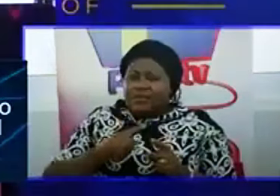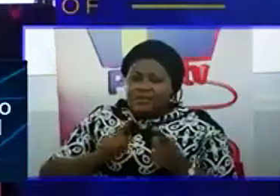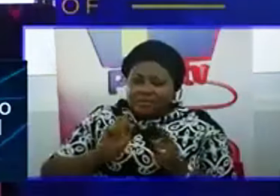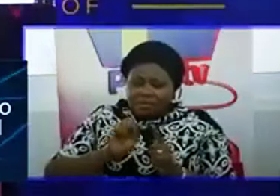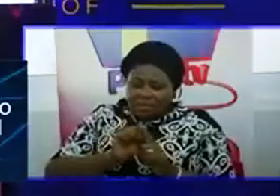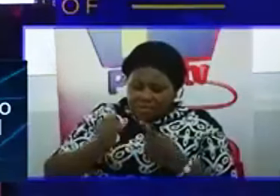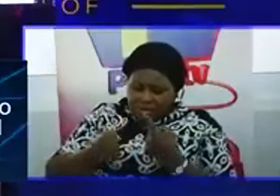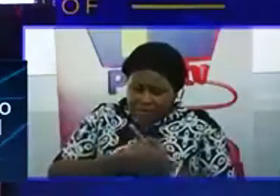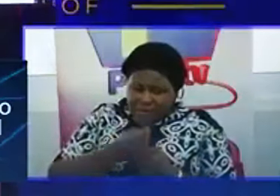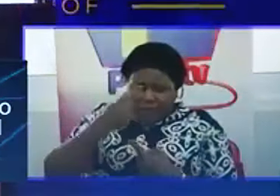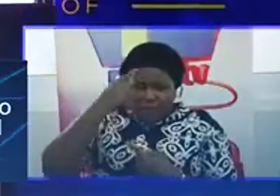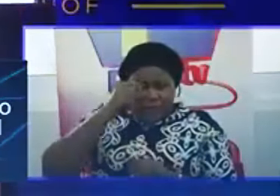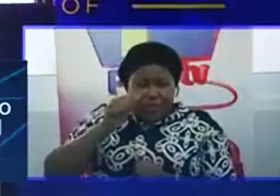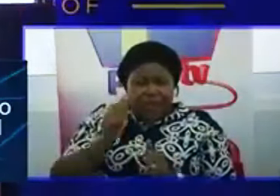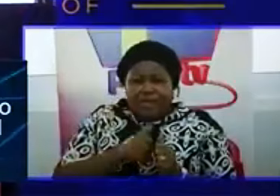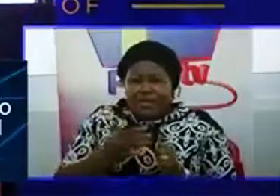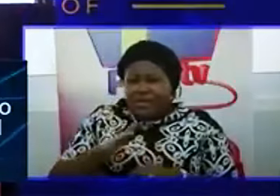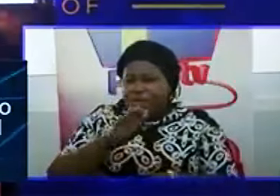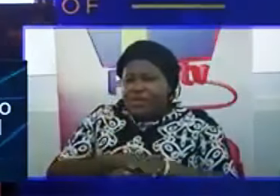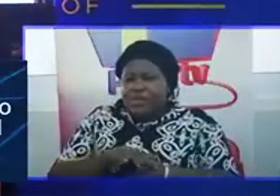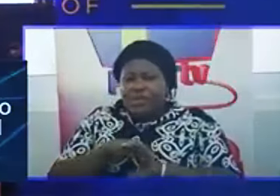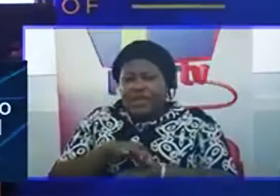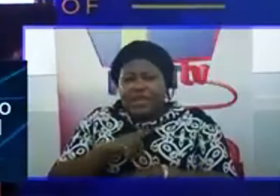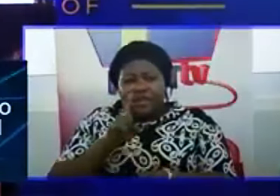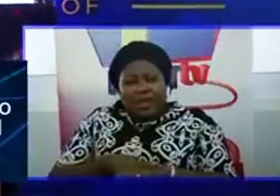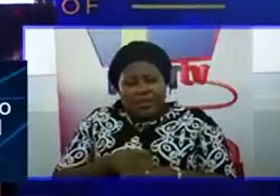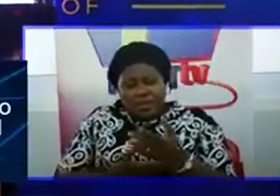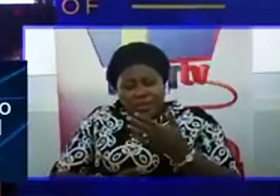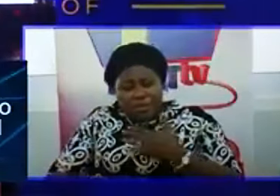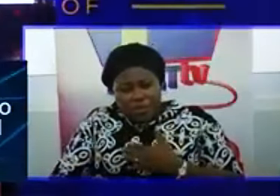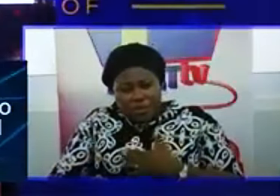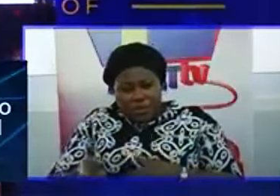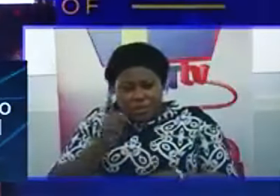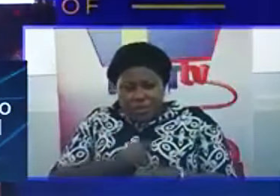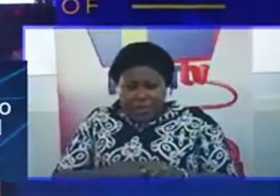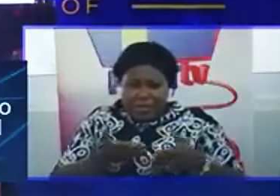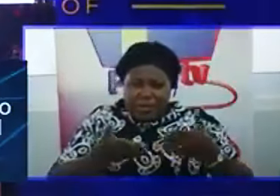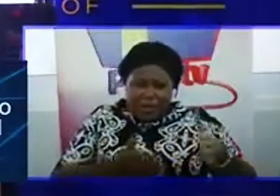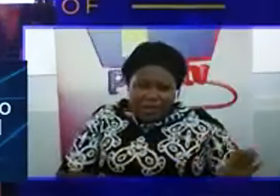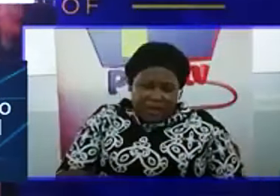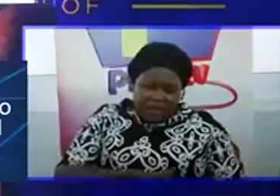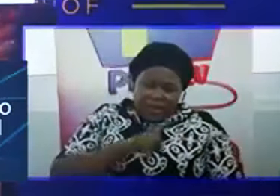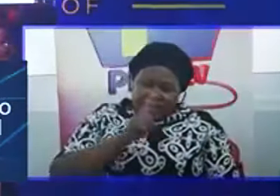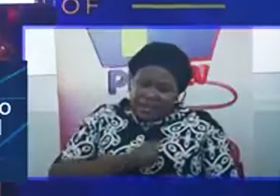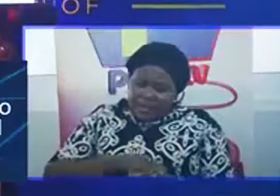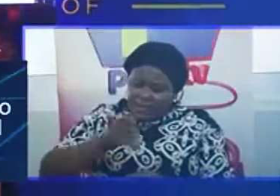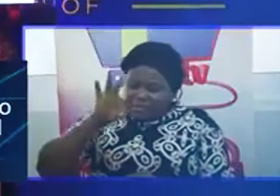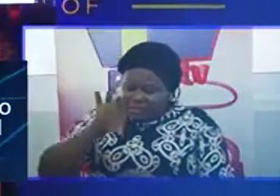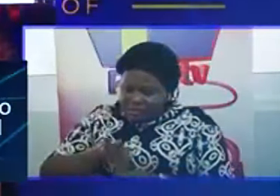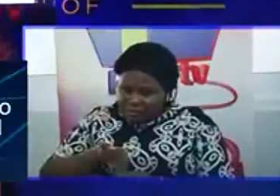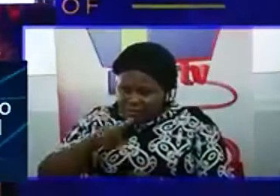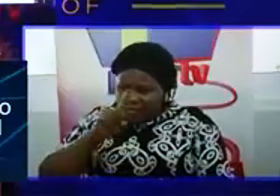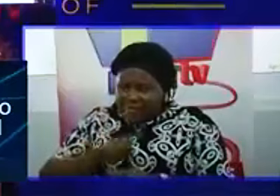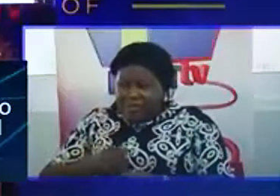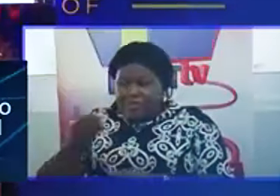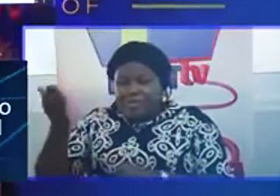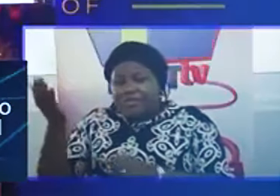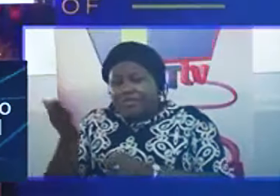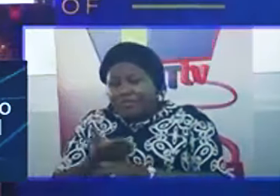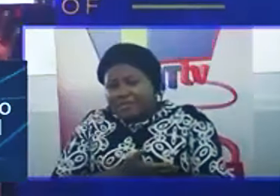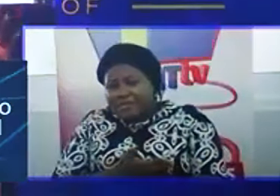under heaven. A time to be born and a time to die. A time to plant and a time to uproot. A time to